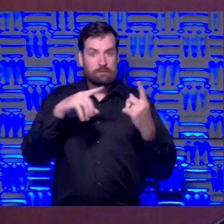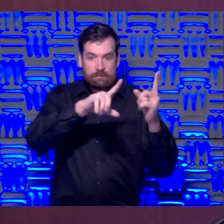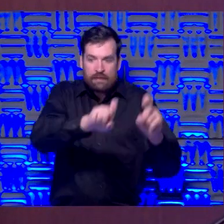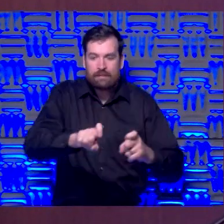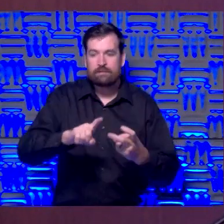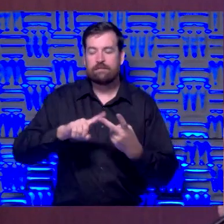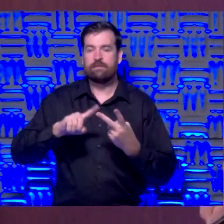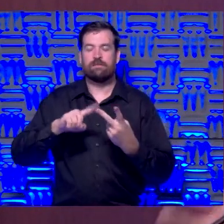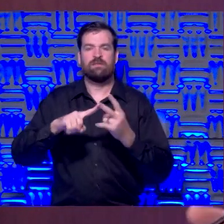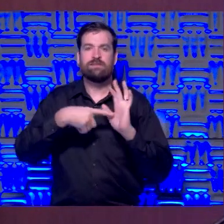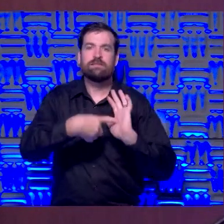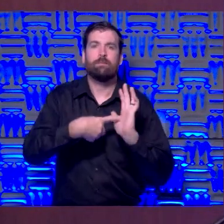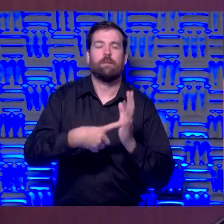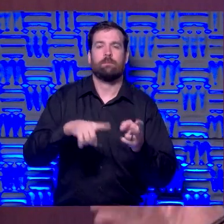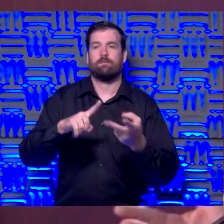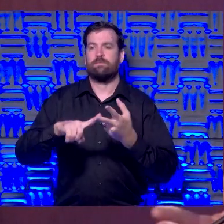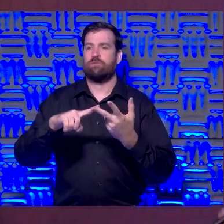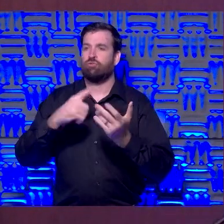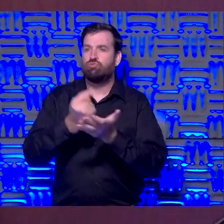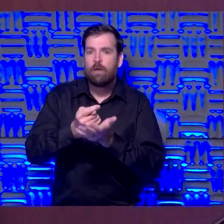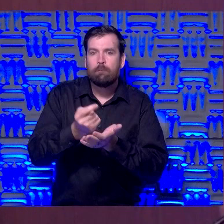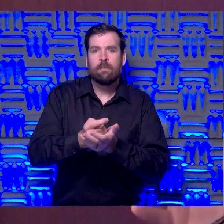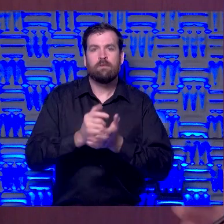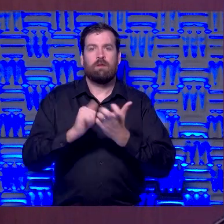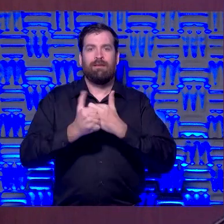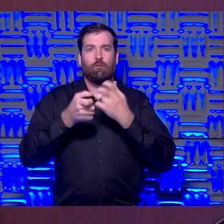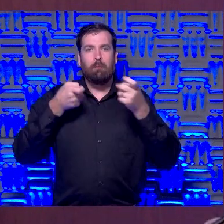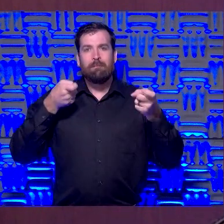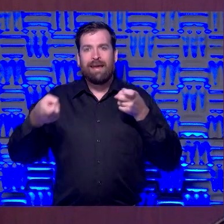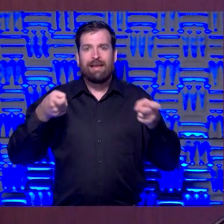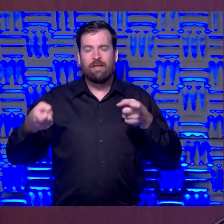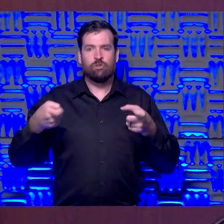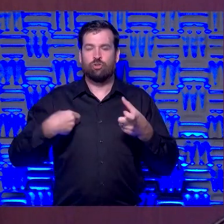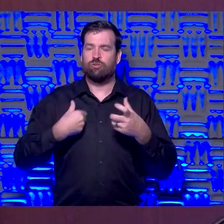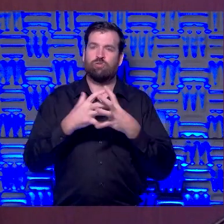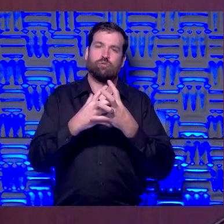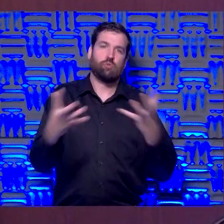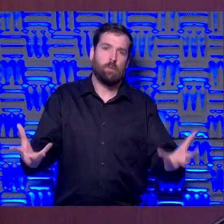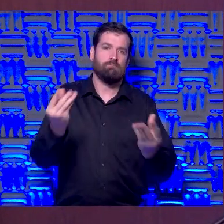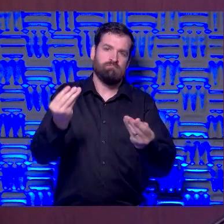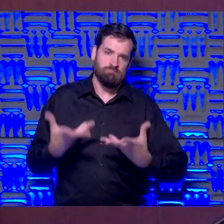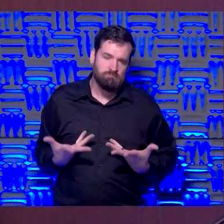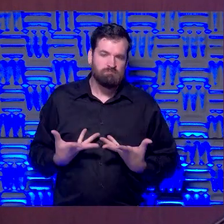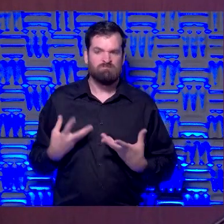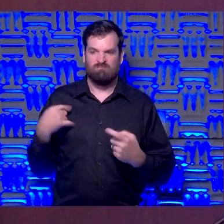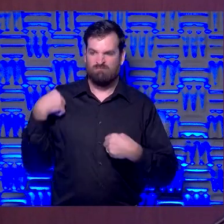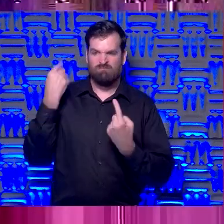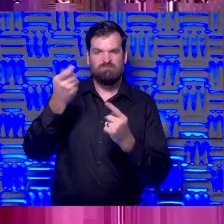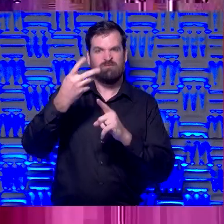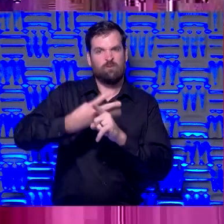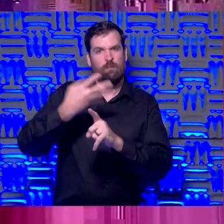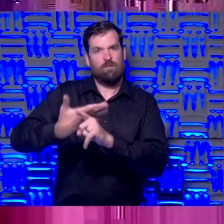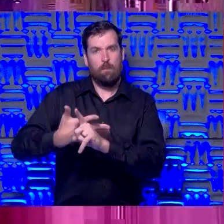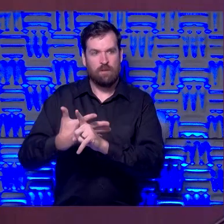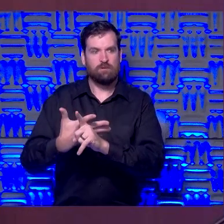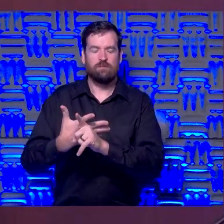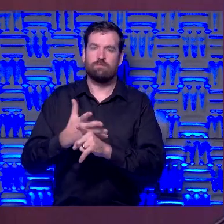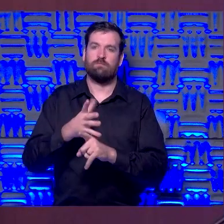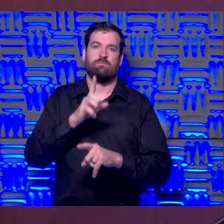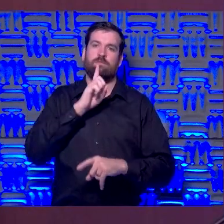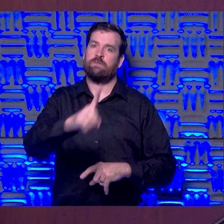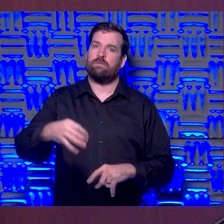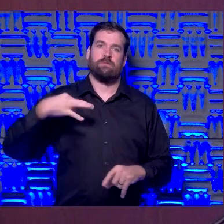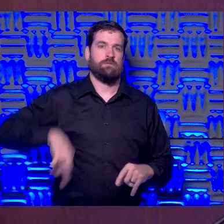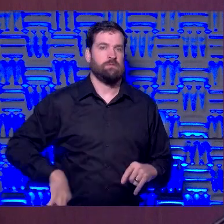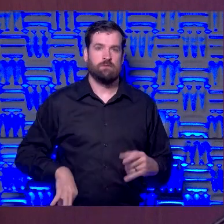testing, about symptoms, about treatment, about management. I mean, we've learned so much over the last 4 or 5 months that's going to be really helpful for